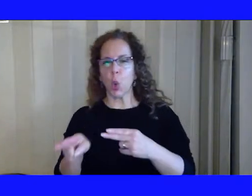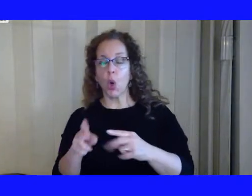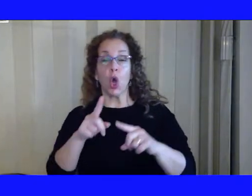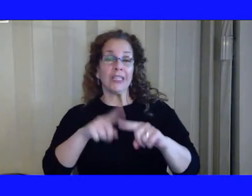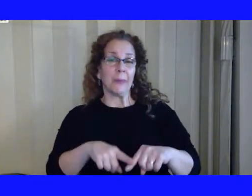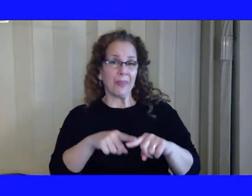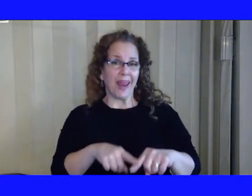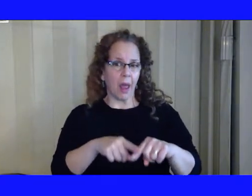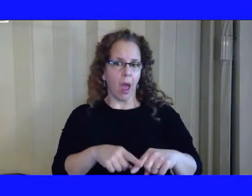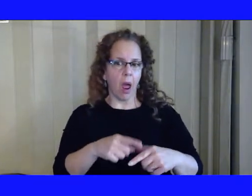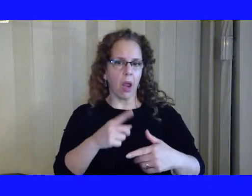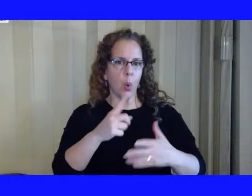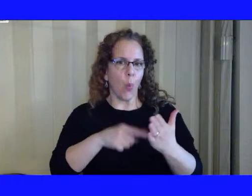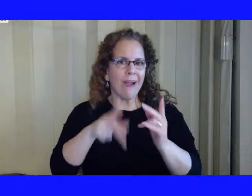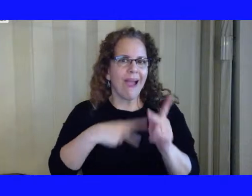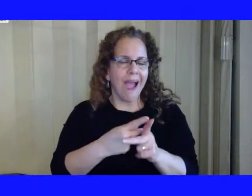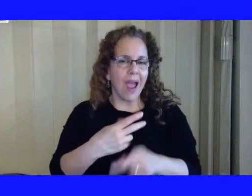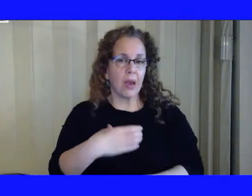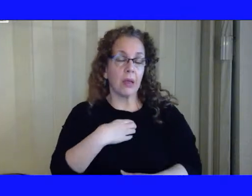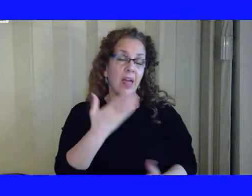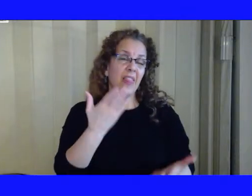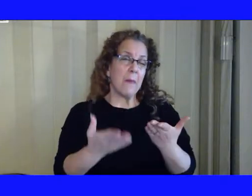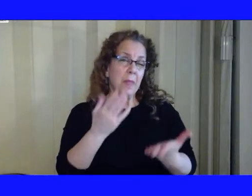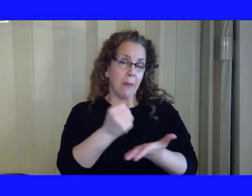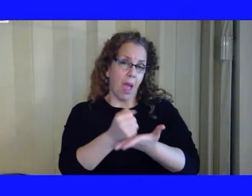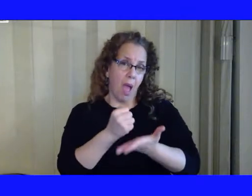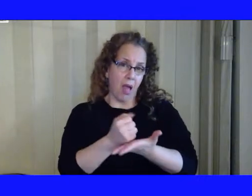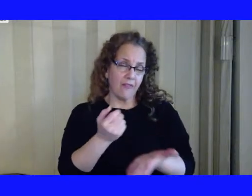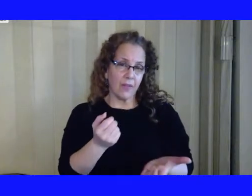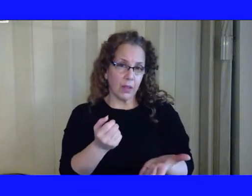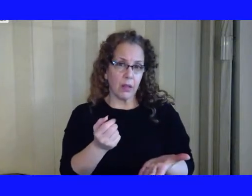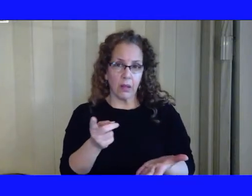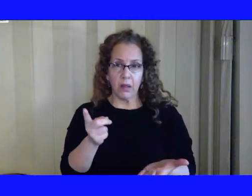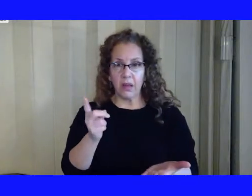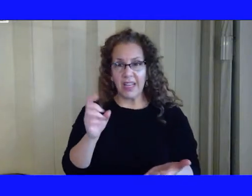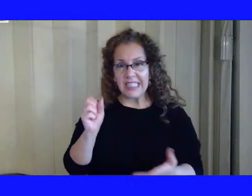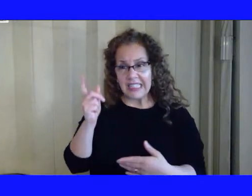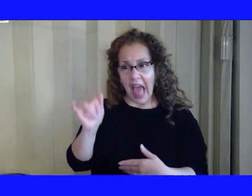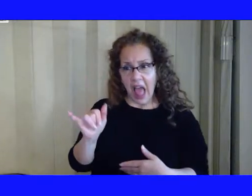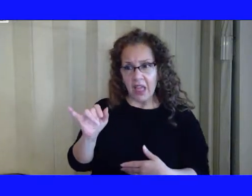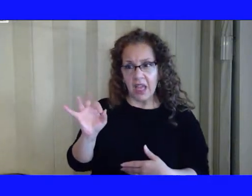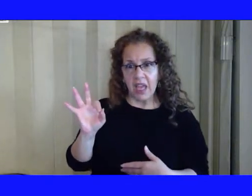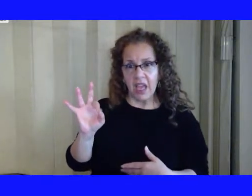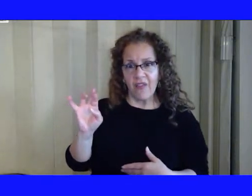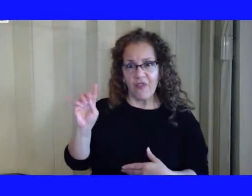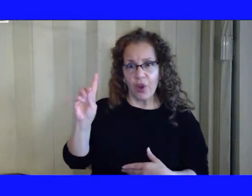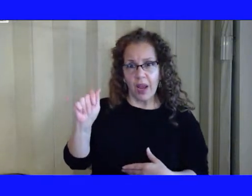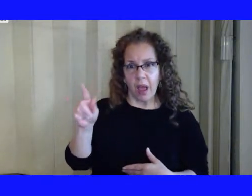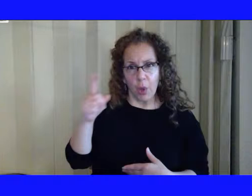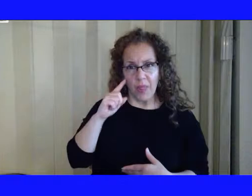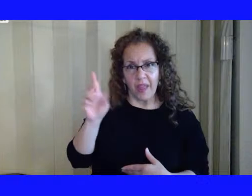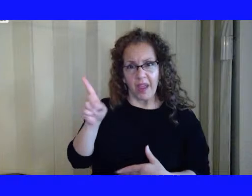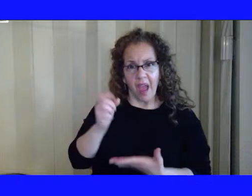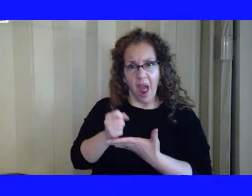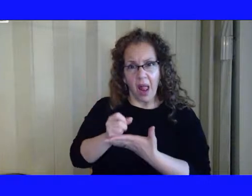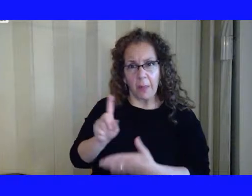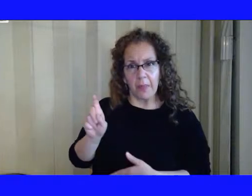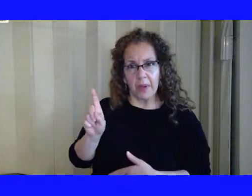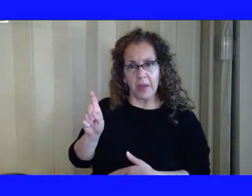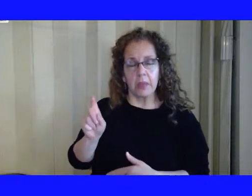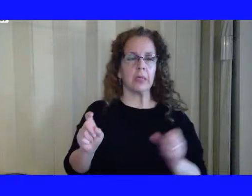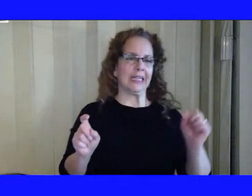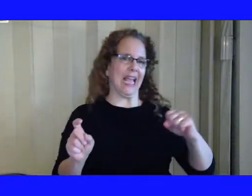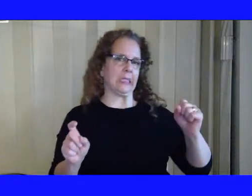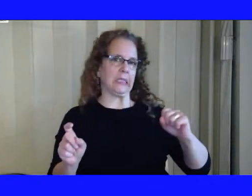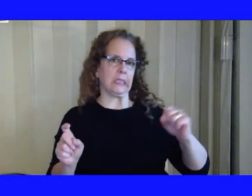we are going to be doing that. So we could certainly have that for the next report. The only thing that,